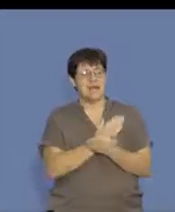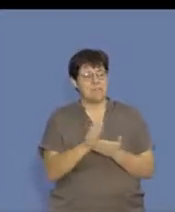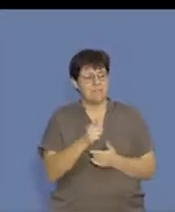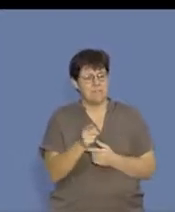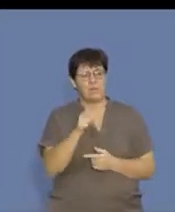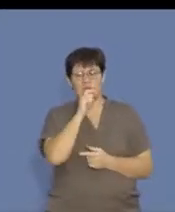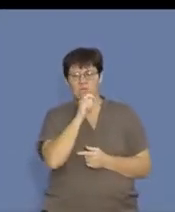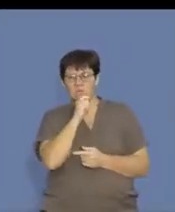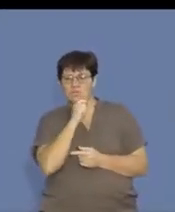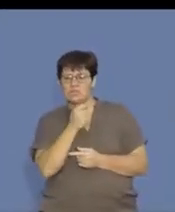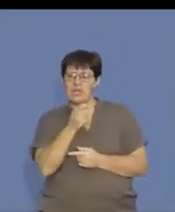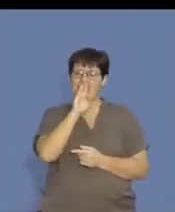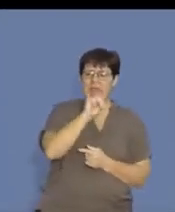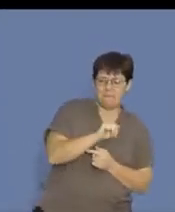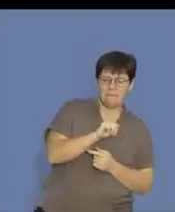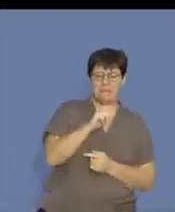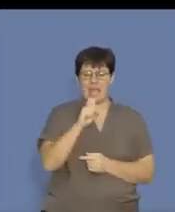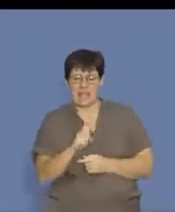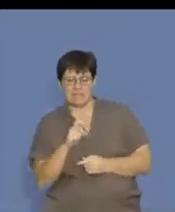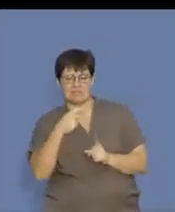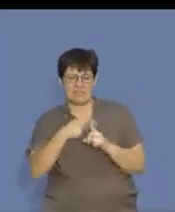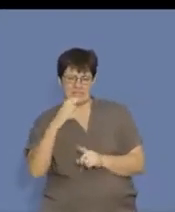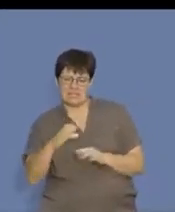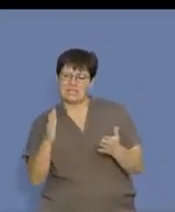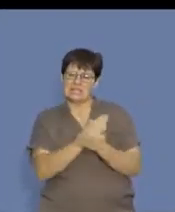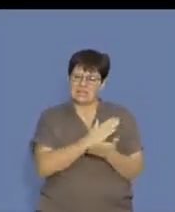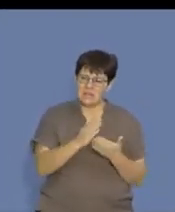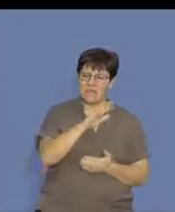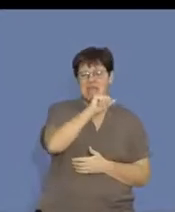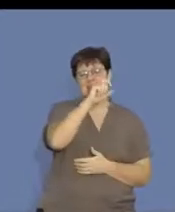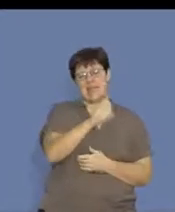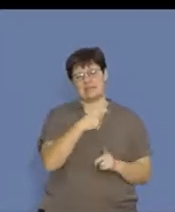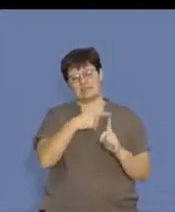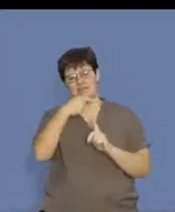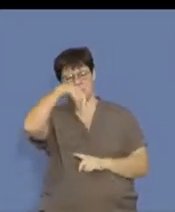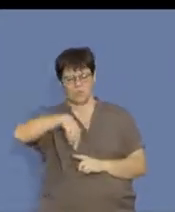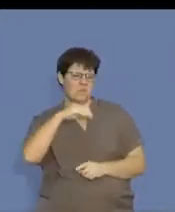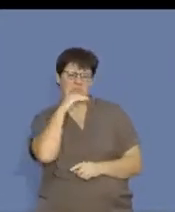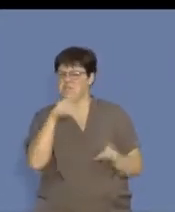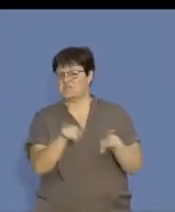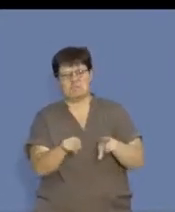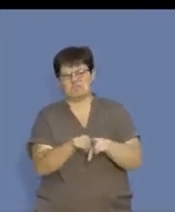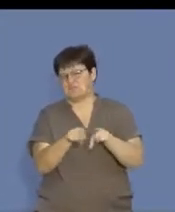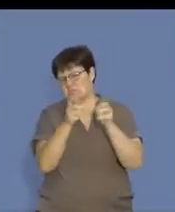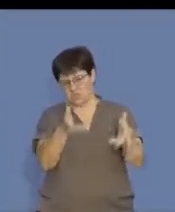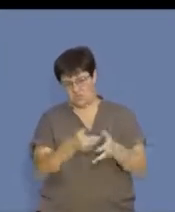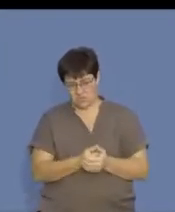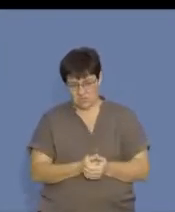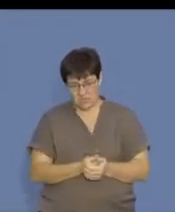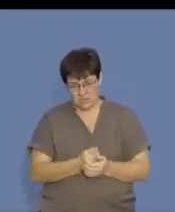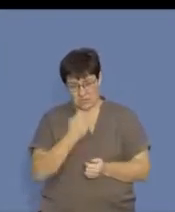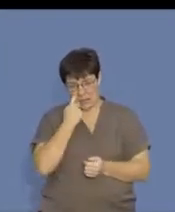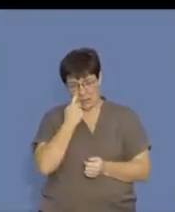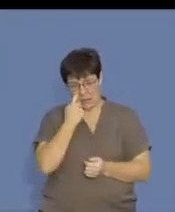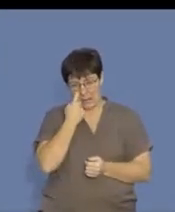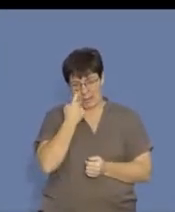use m and c, some use a and q, but they really mean one and the same thing. Now